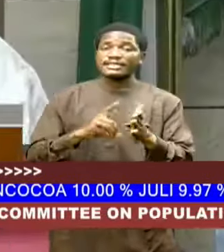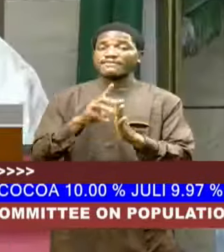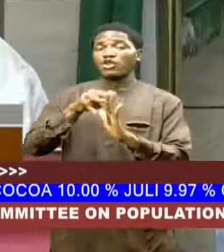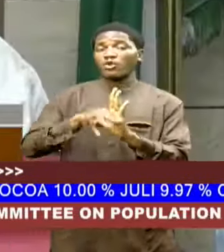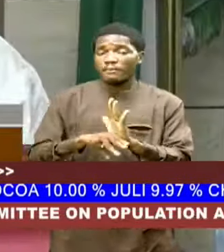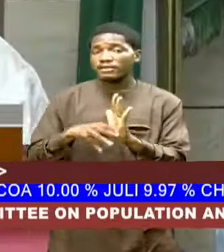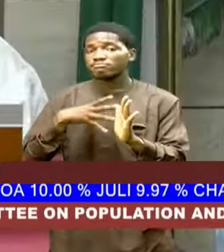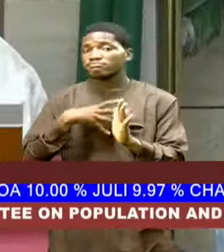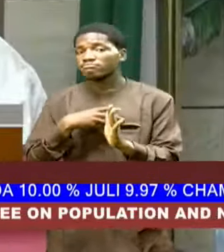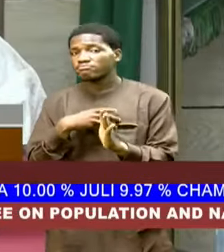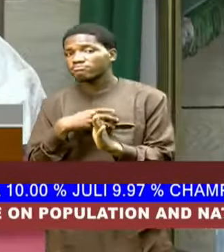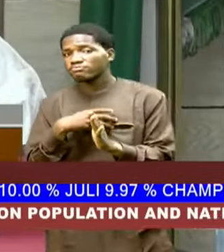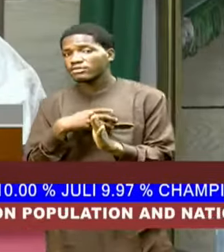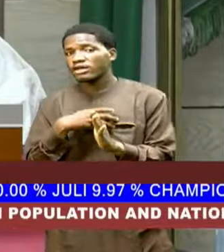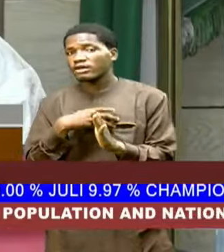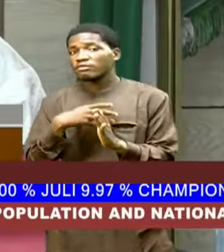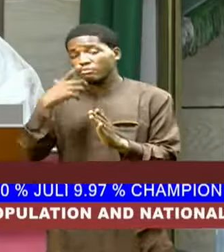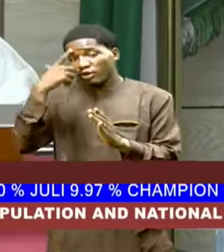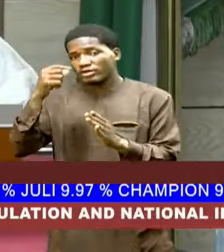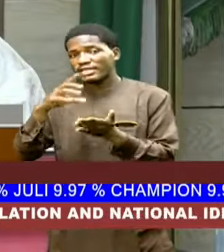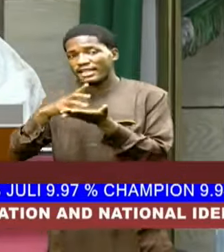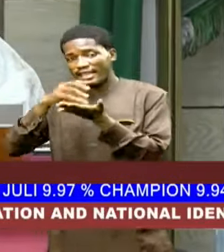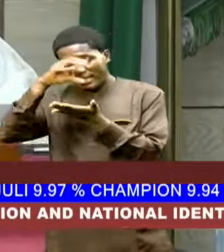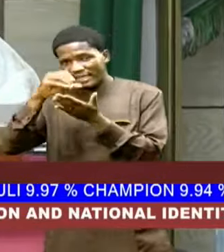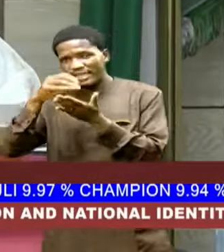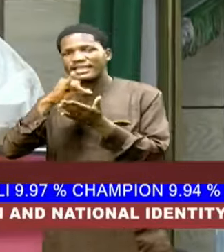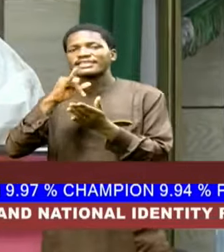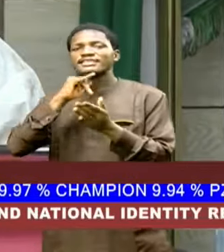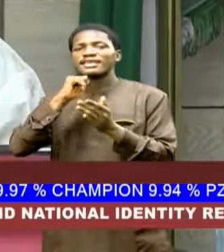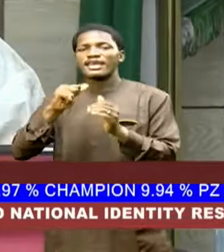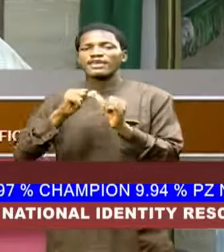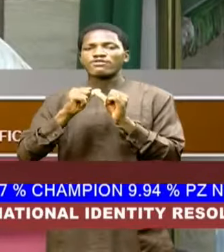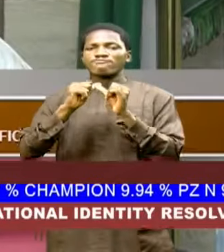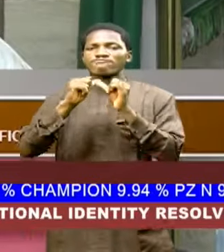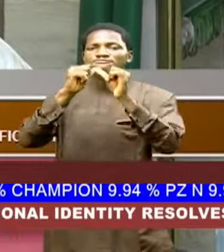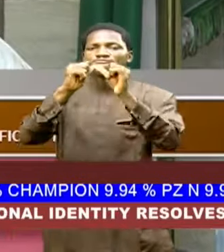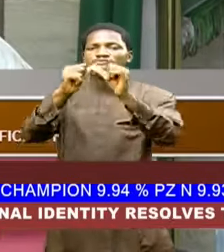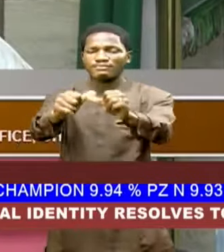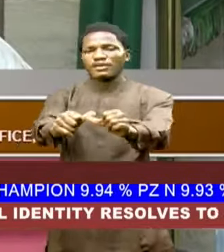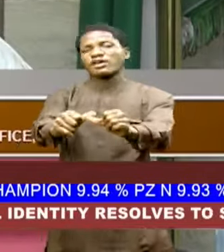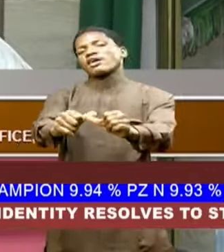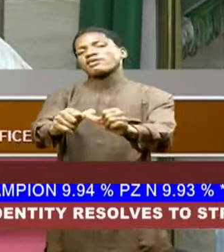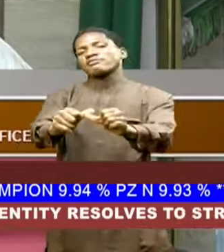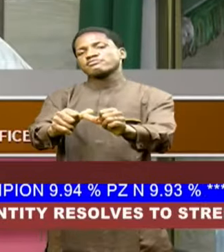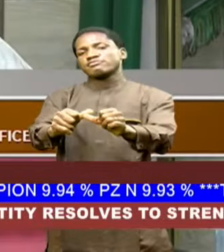is an unending adventure. Across board, our target has always been the fact that some of our children are not in